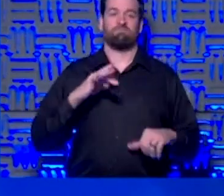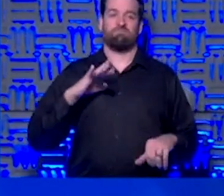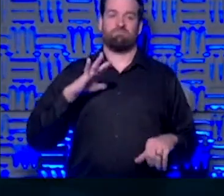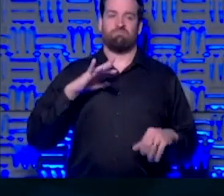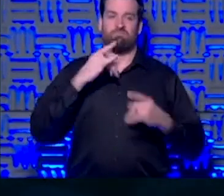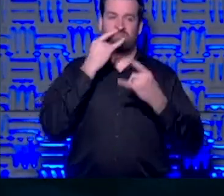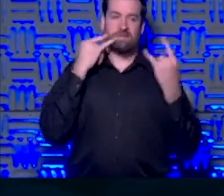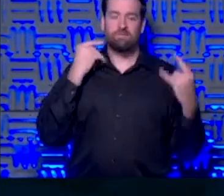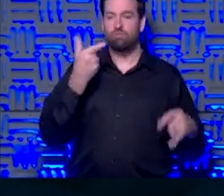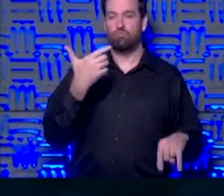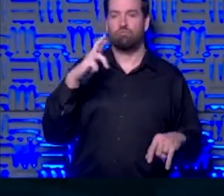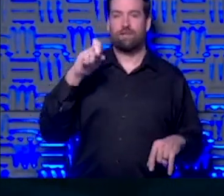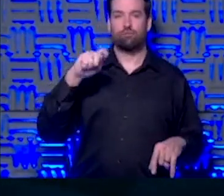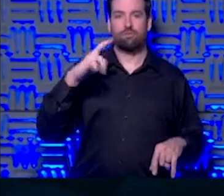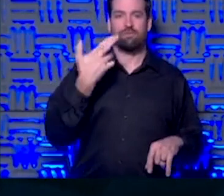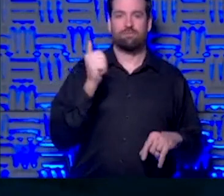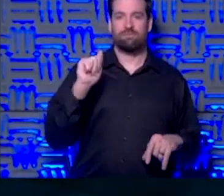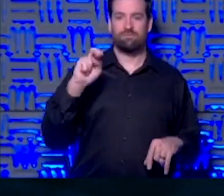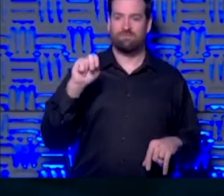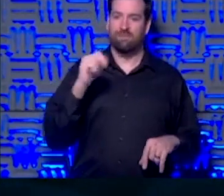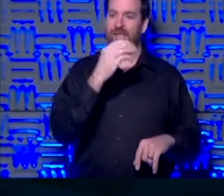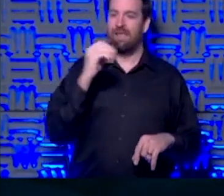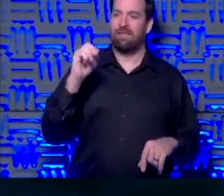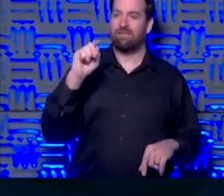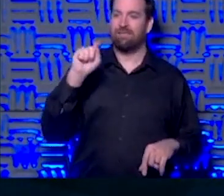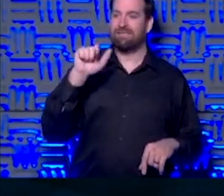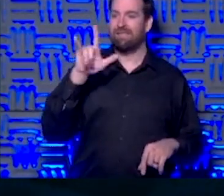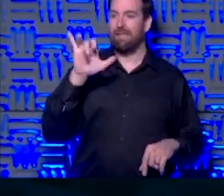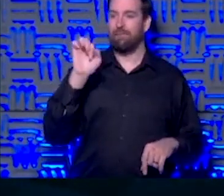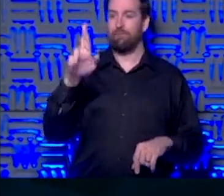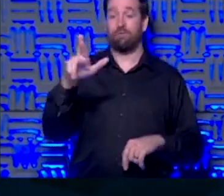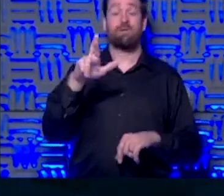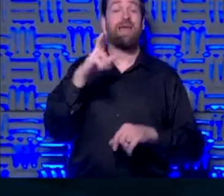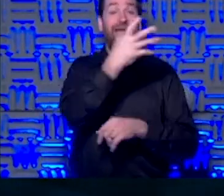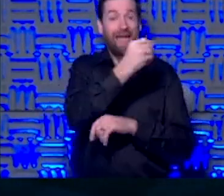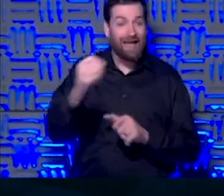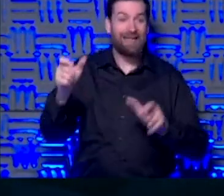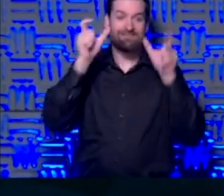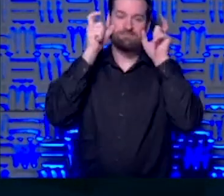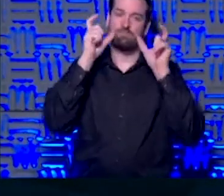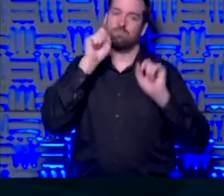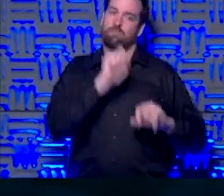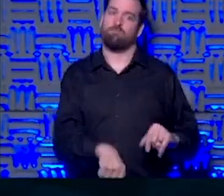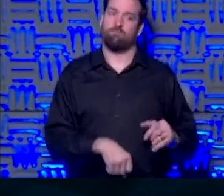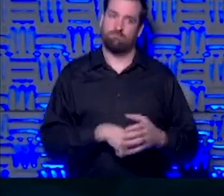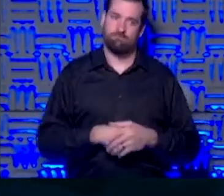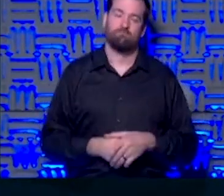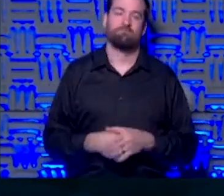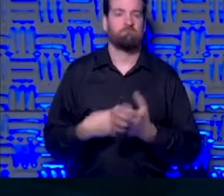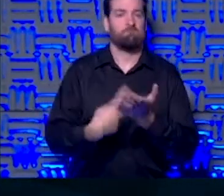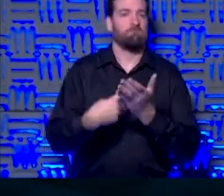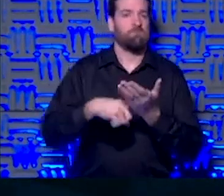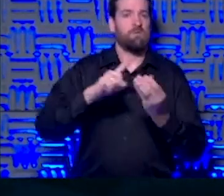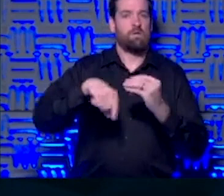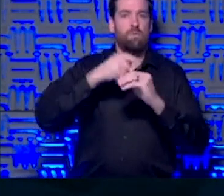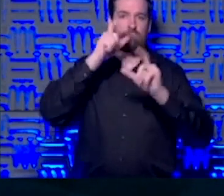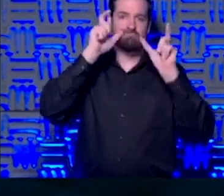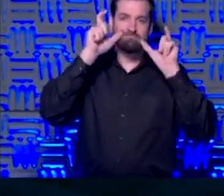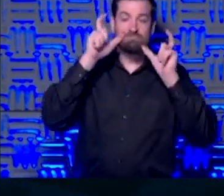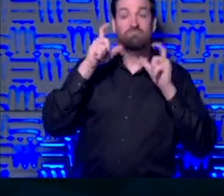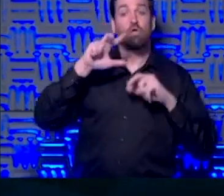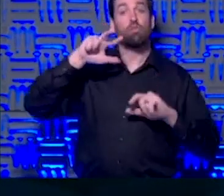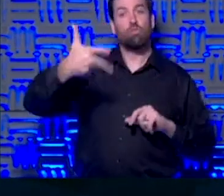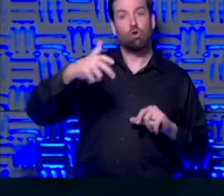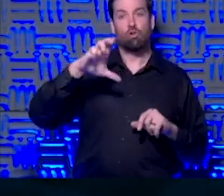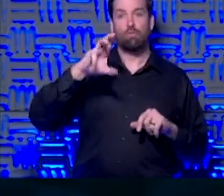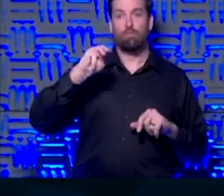Gretchen and her daughter Taylor wore masks and their eye protection. I love that. Yeah. We talk about eye protection all the time. It's the third mucous